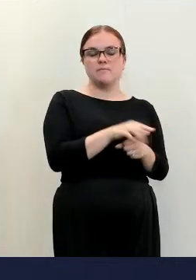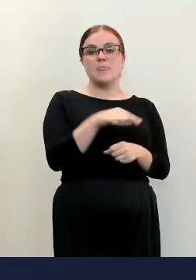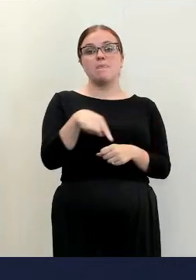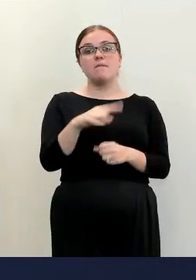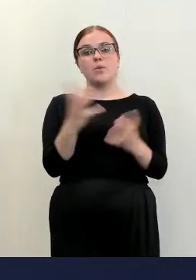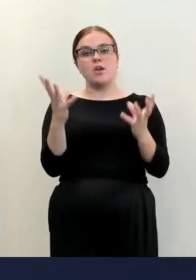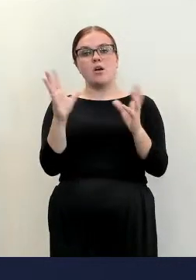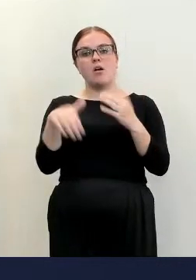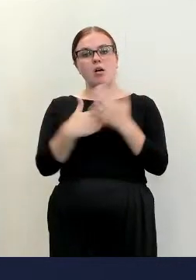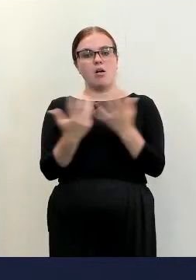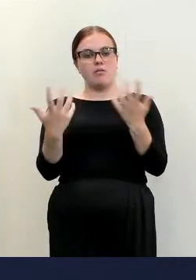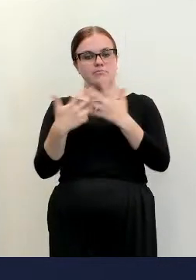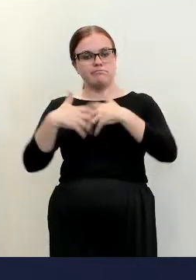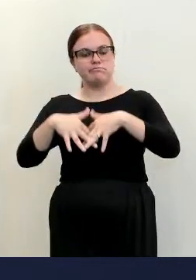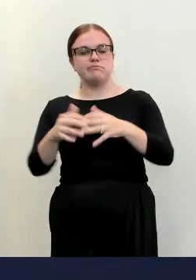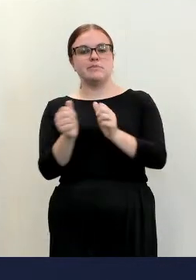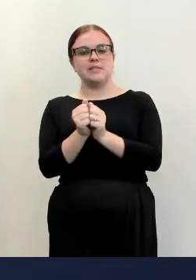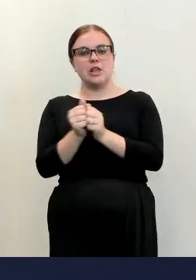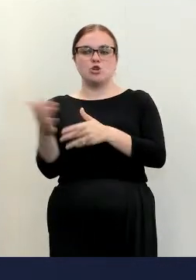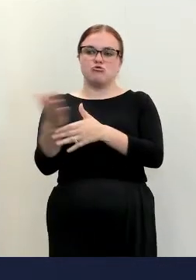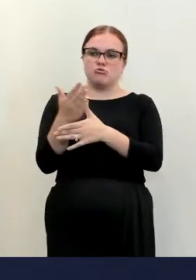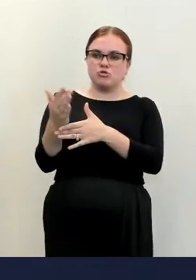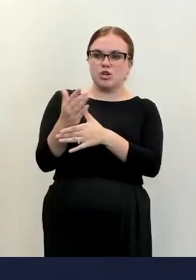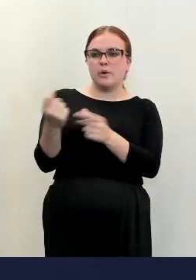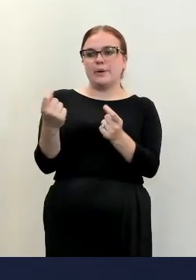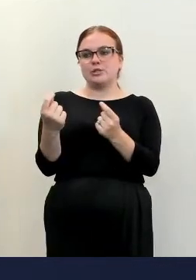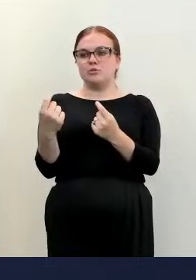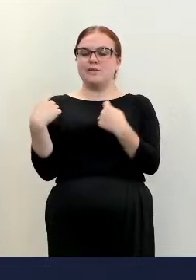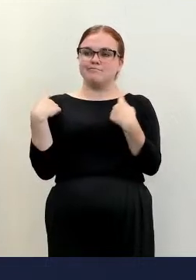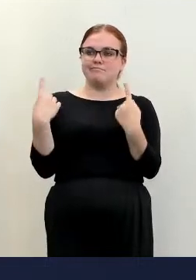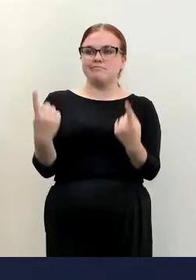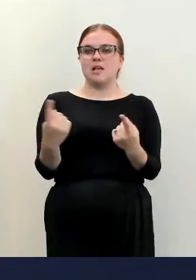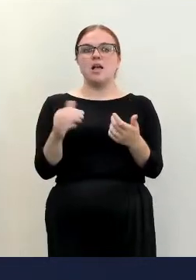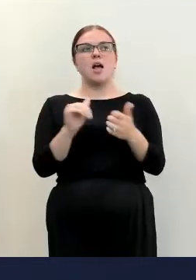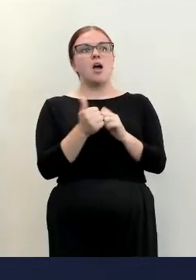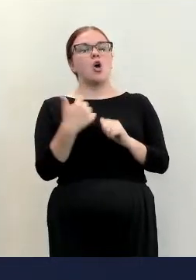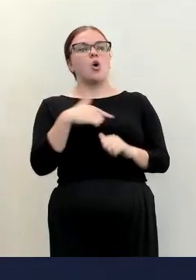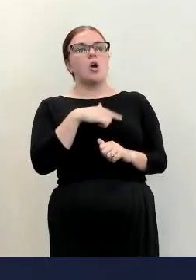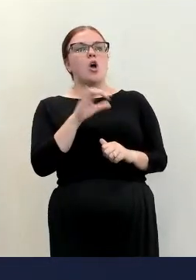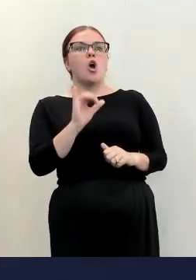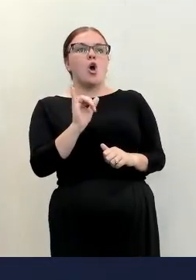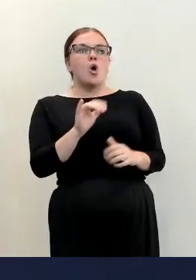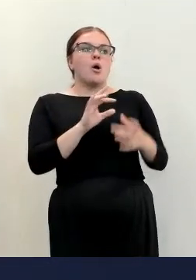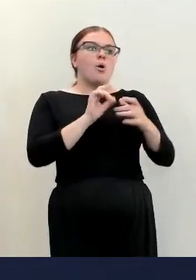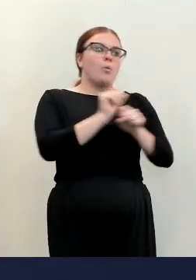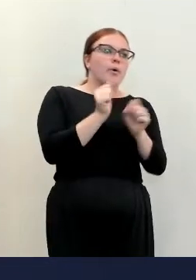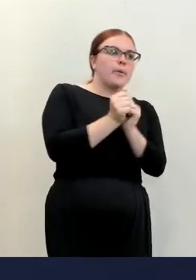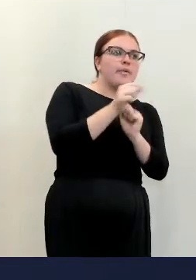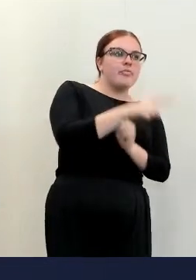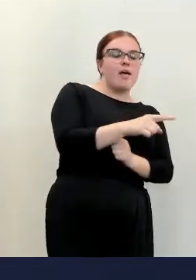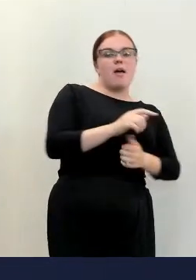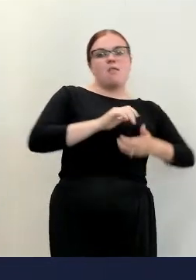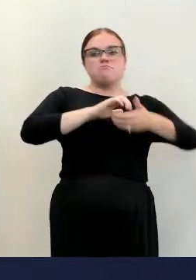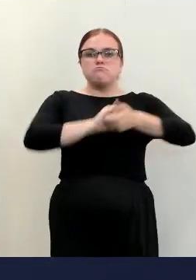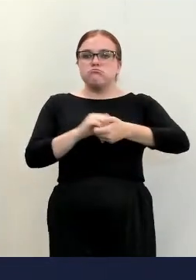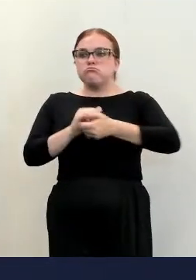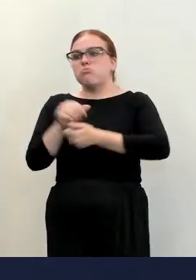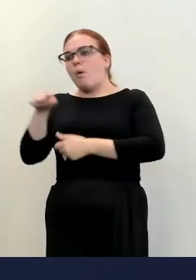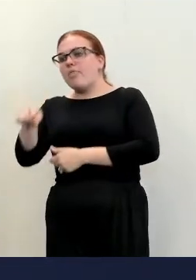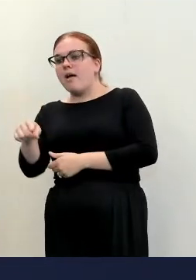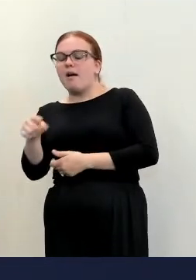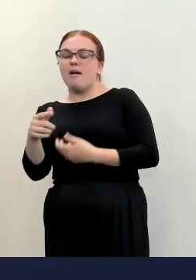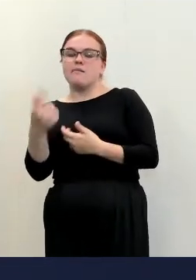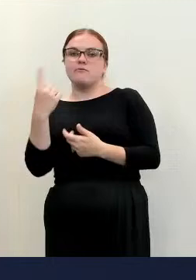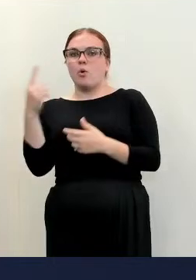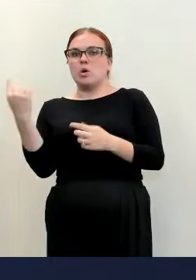all come together quarterly and share what we're doing, and that's how we get to think like, oh, I could work with them to do this, or I could work with this group